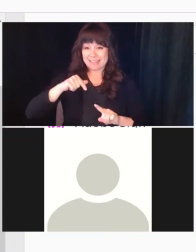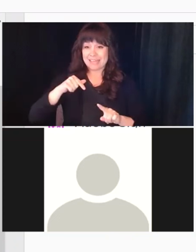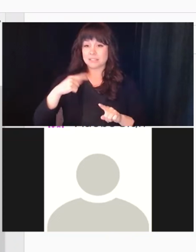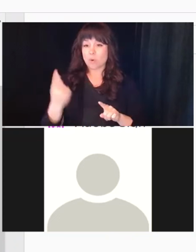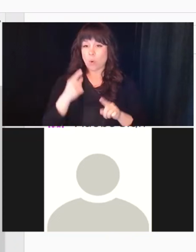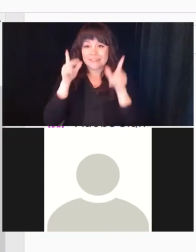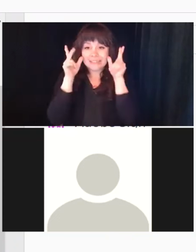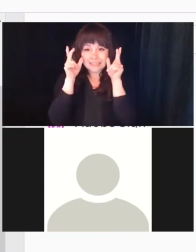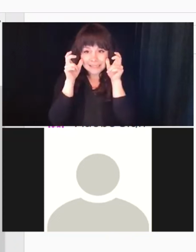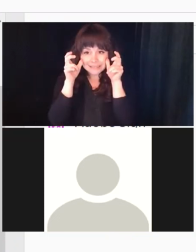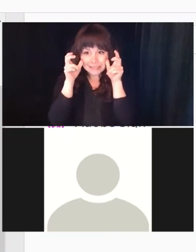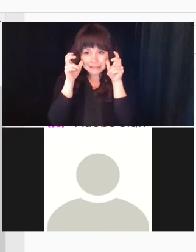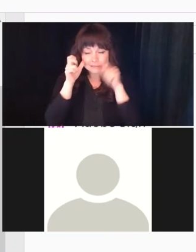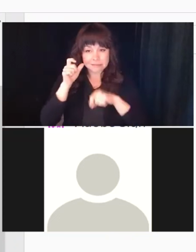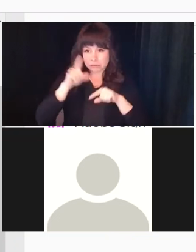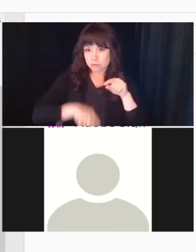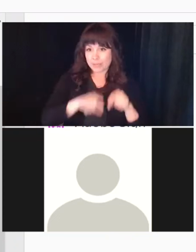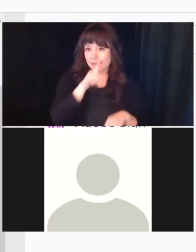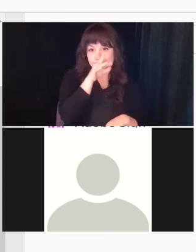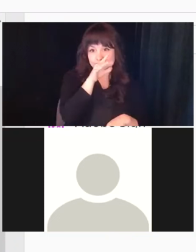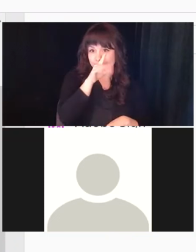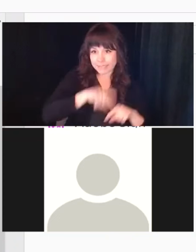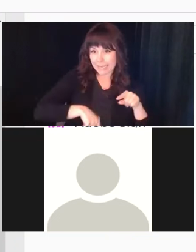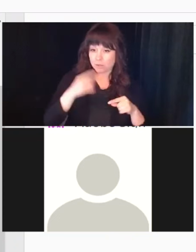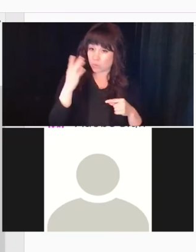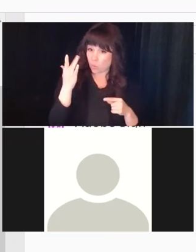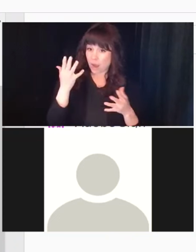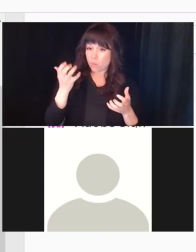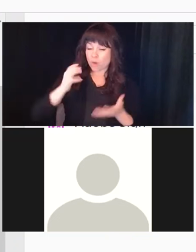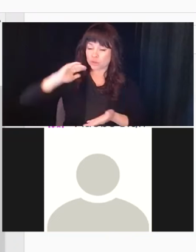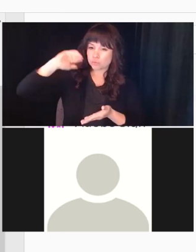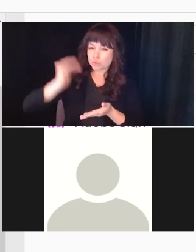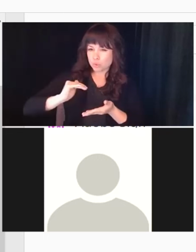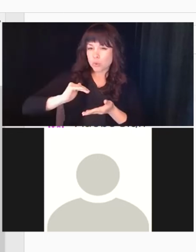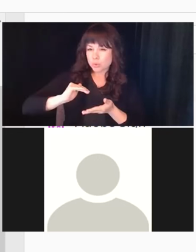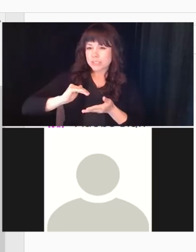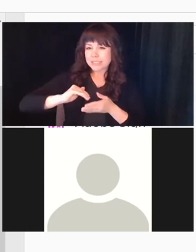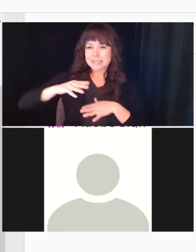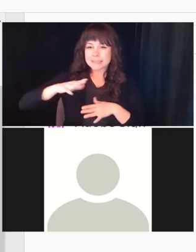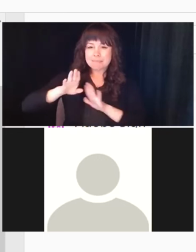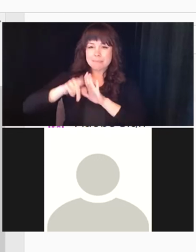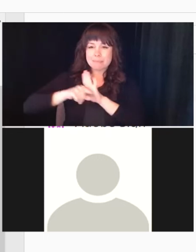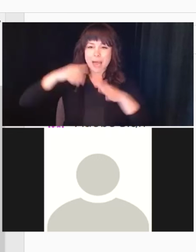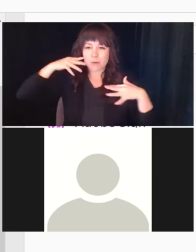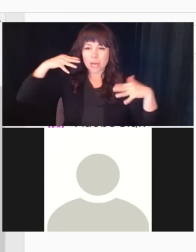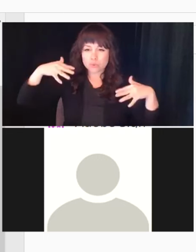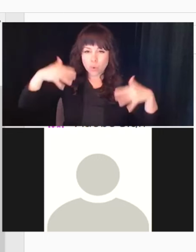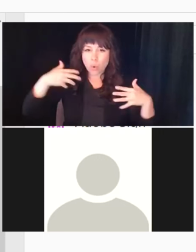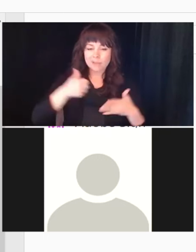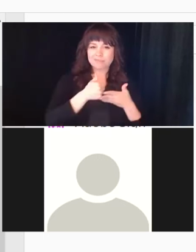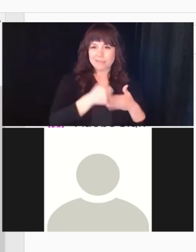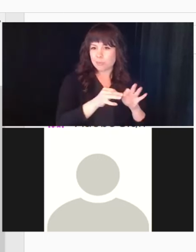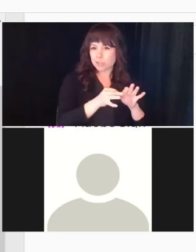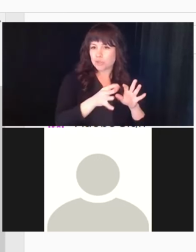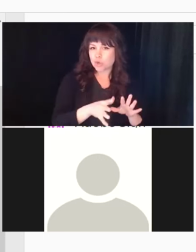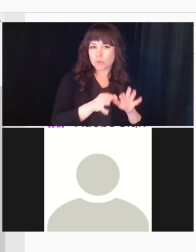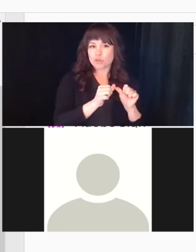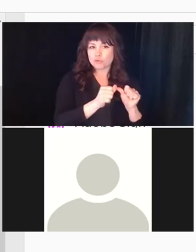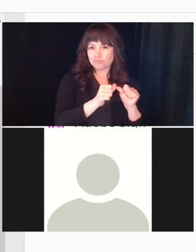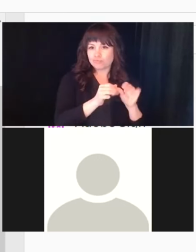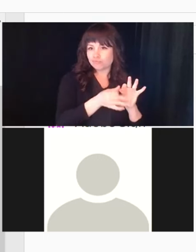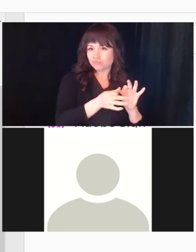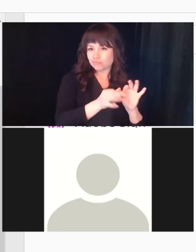and distractions for the interpreters. We will have a question and answer period. Once I have a chance to go through